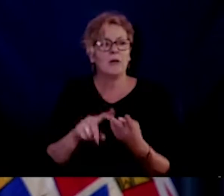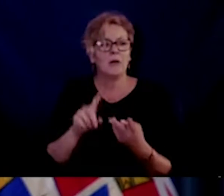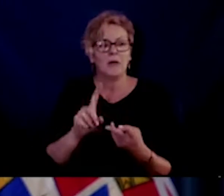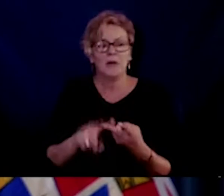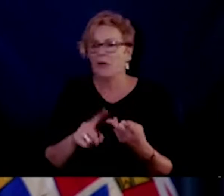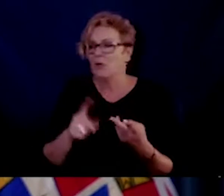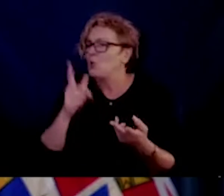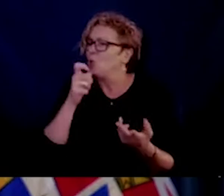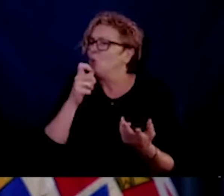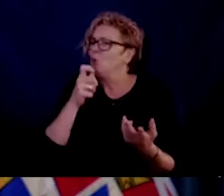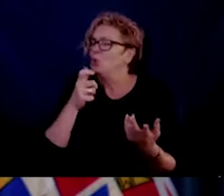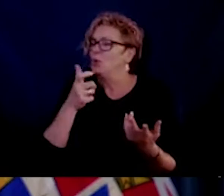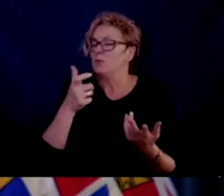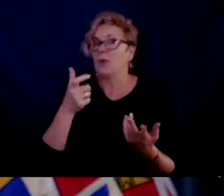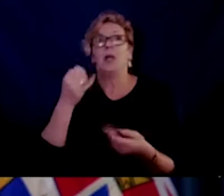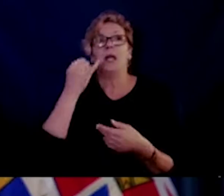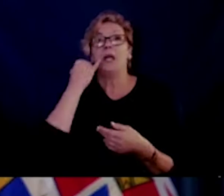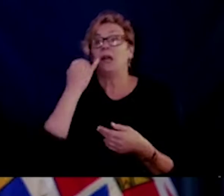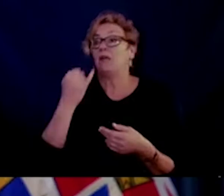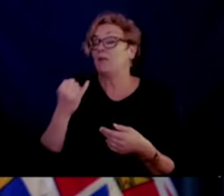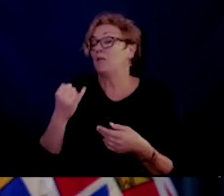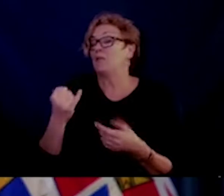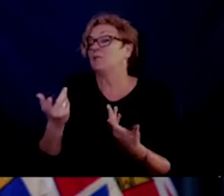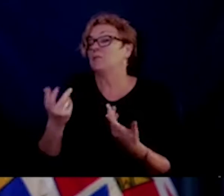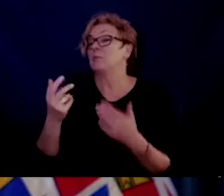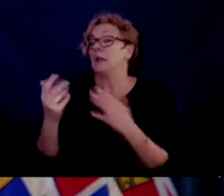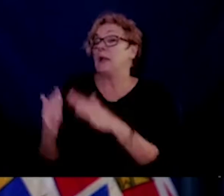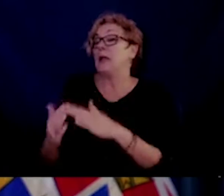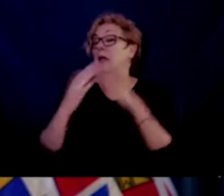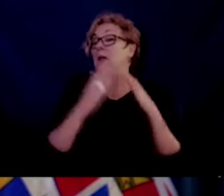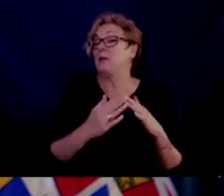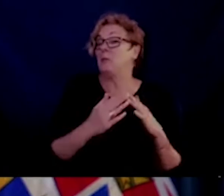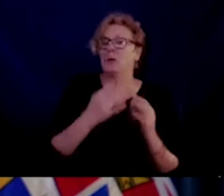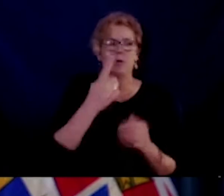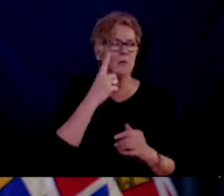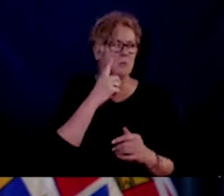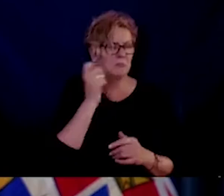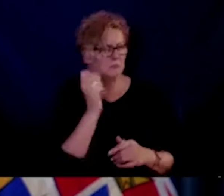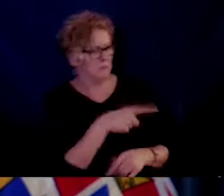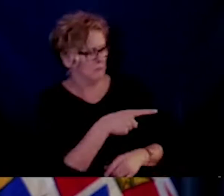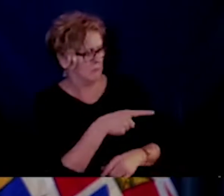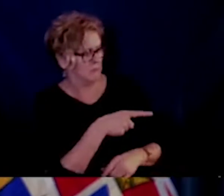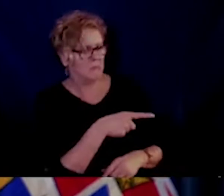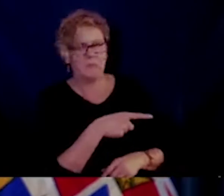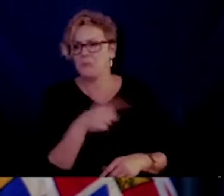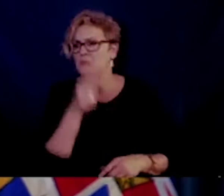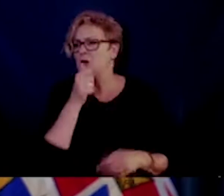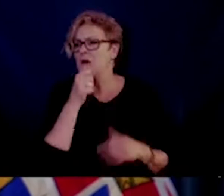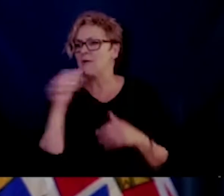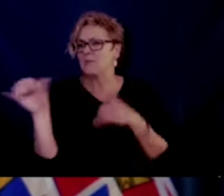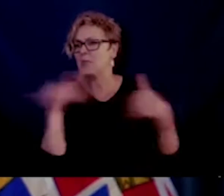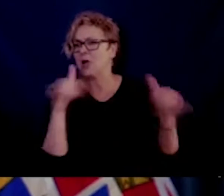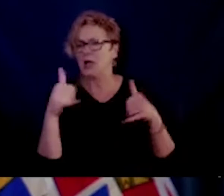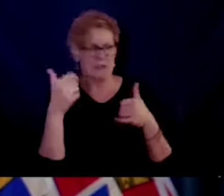should the authorities be contacted by someone who witnesses something like that? That there's obviously a lot of people in the residence? You know, I think